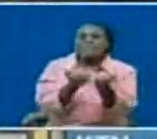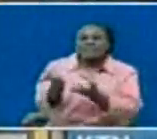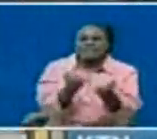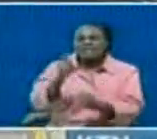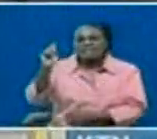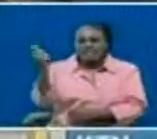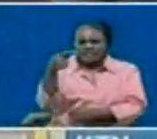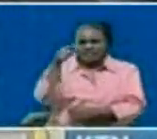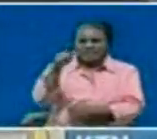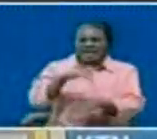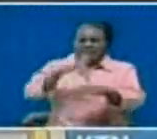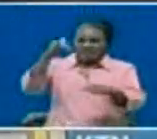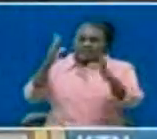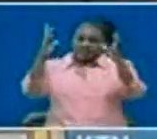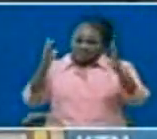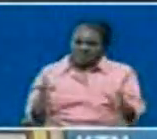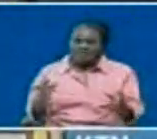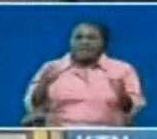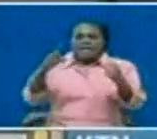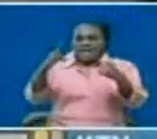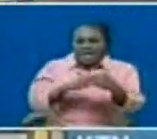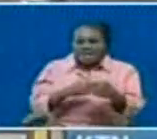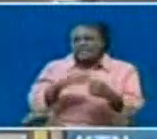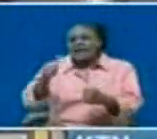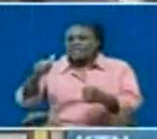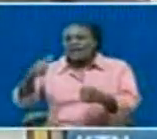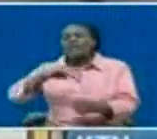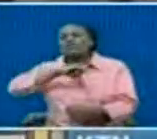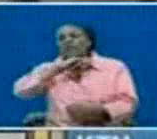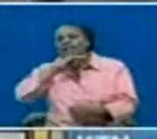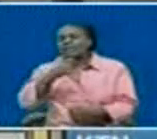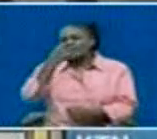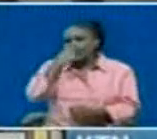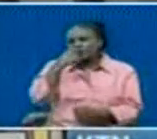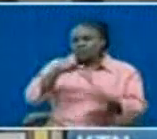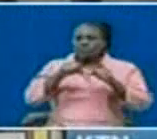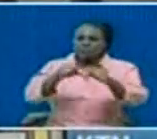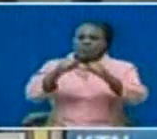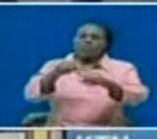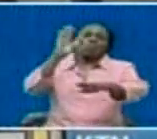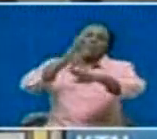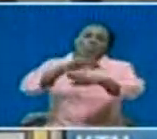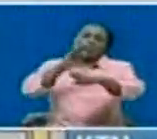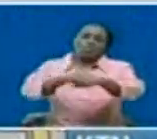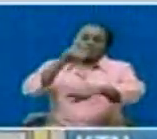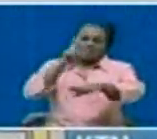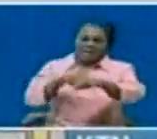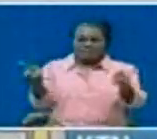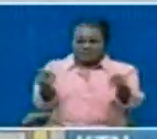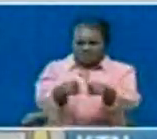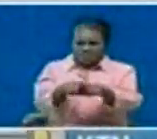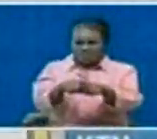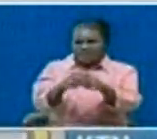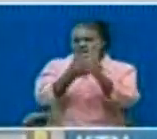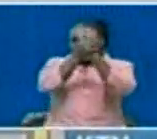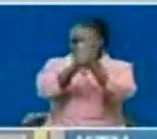Kenya that has been greatly affected, with its subsidiaries in Uganda and Tanzania maintaining a good run in the period. Analysts reckon